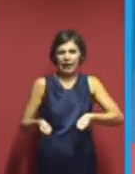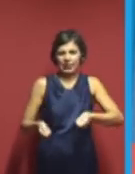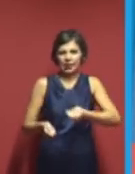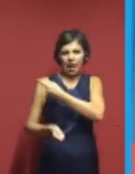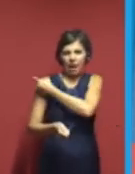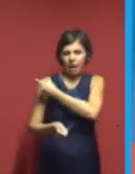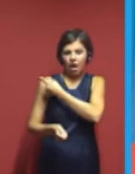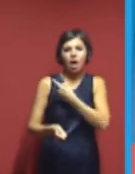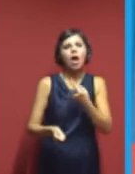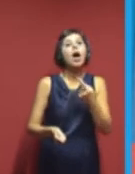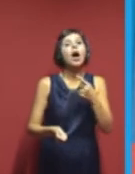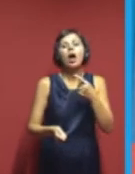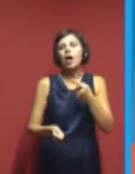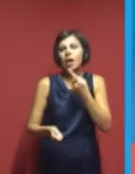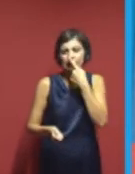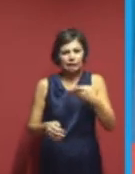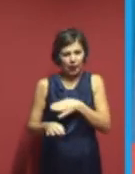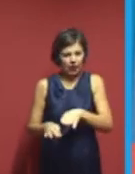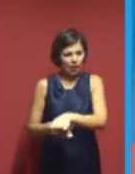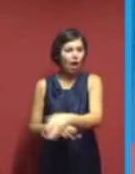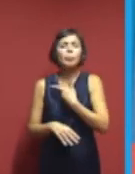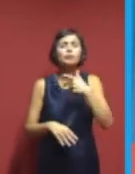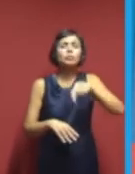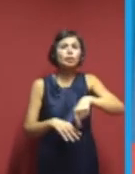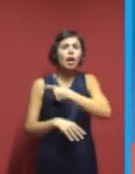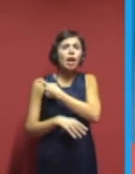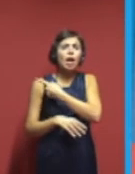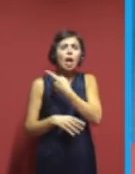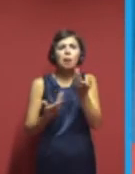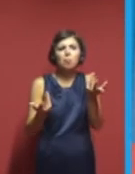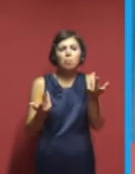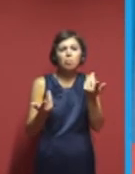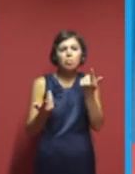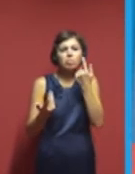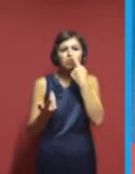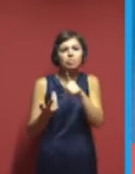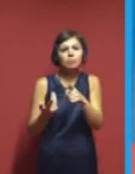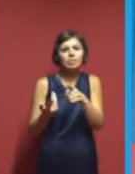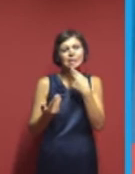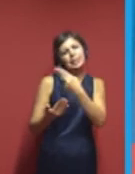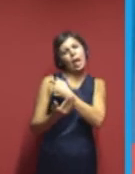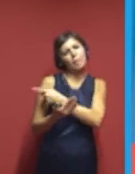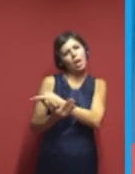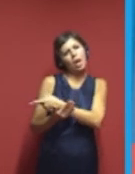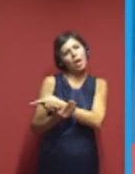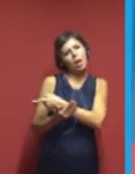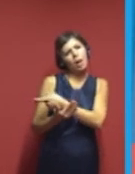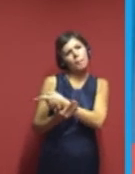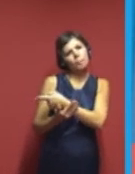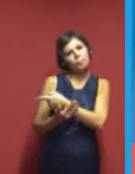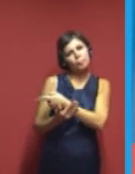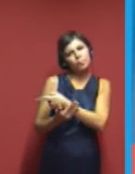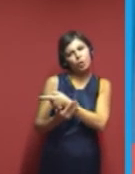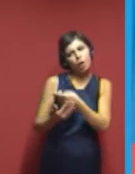where kids can come in and make whatever they want with the help of our instructors and mentors. It's $20 plus materials